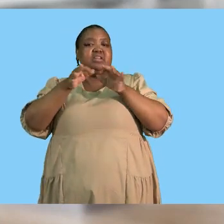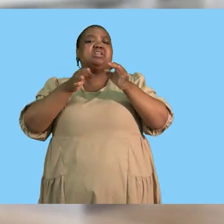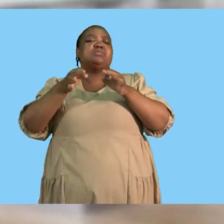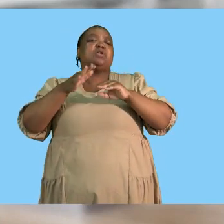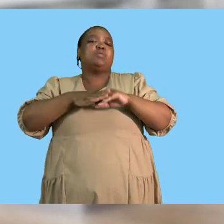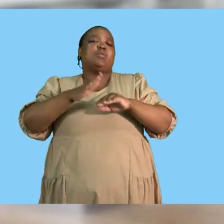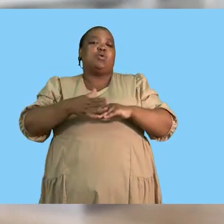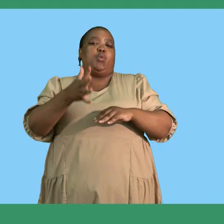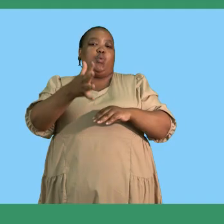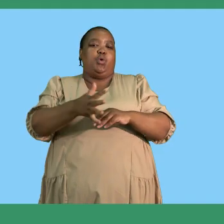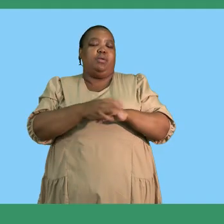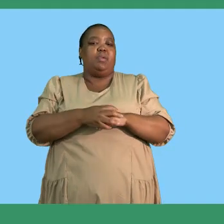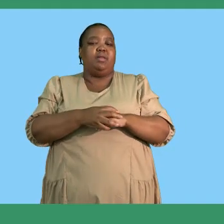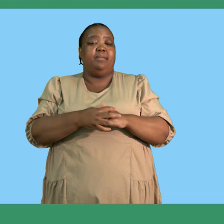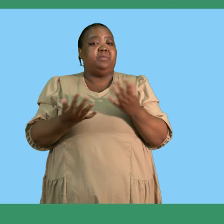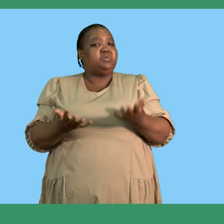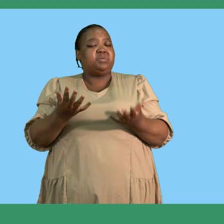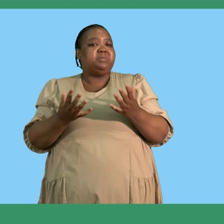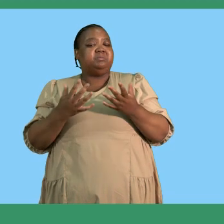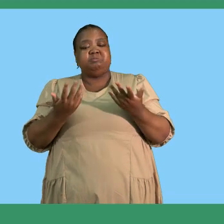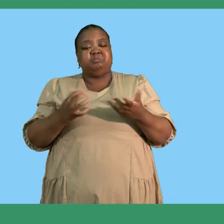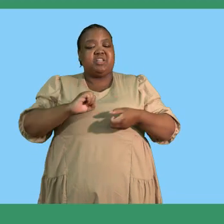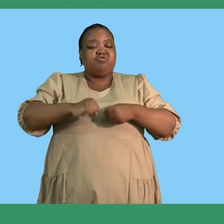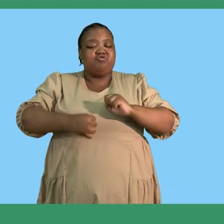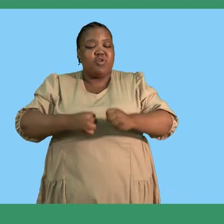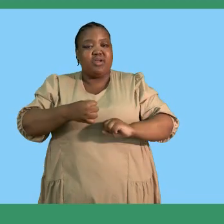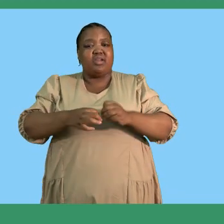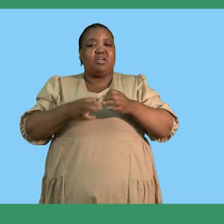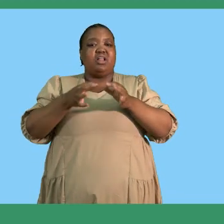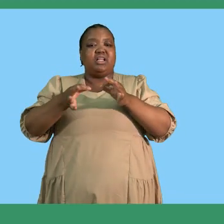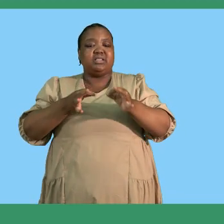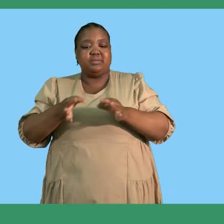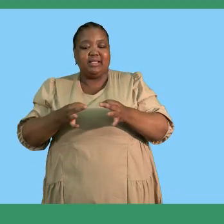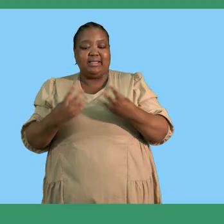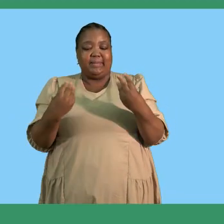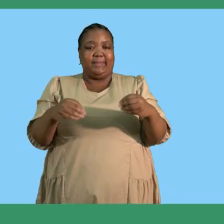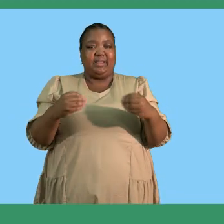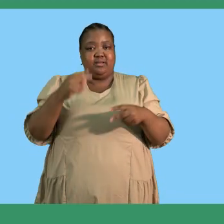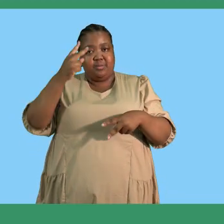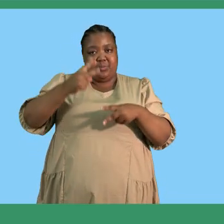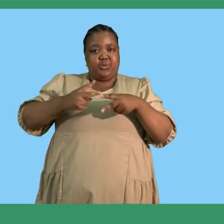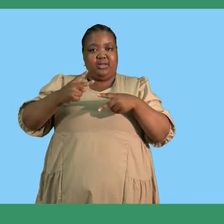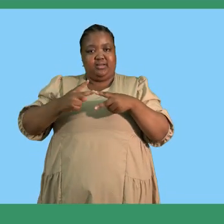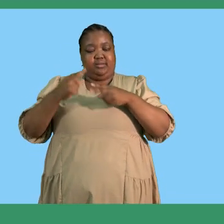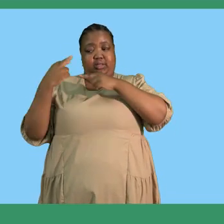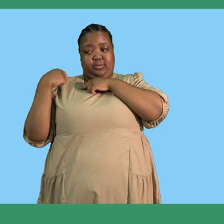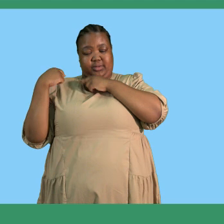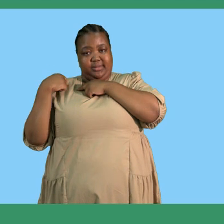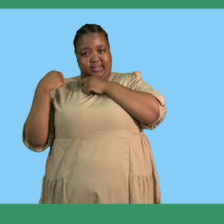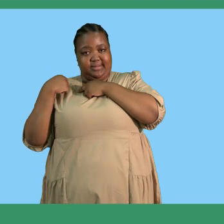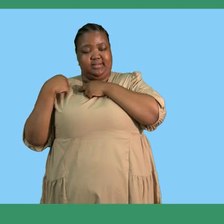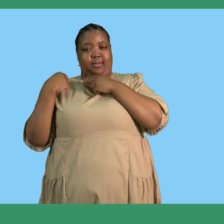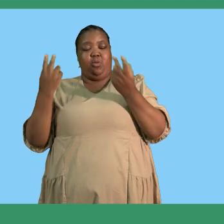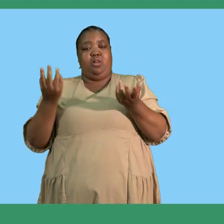theories. You might also be able struggle to explain how businesses can act in a